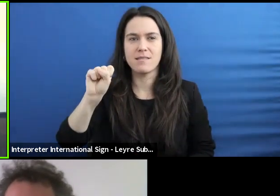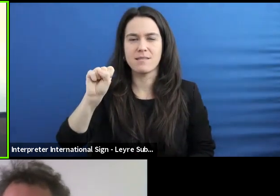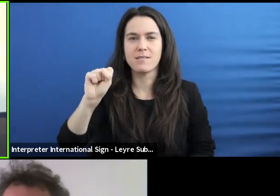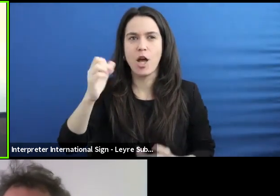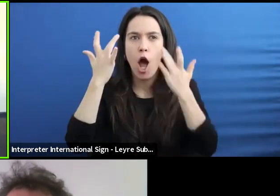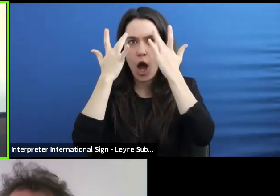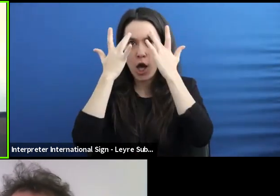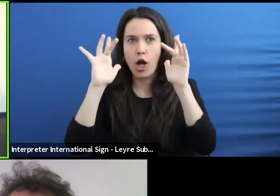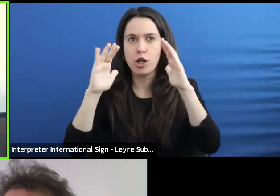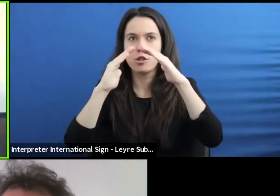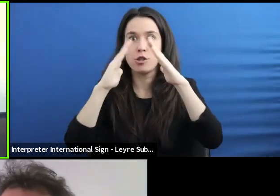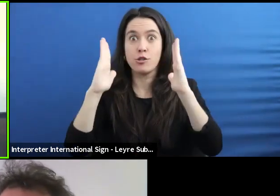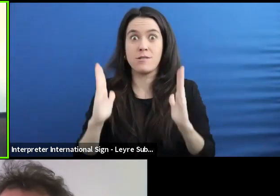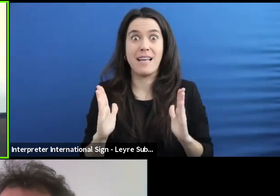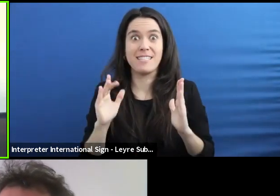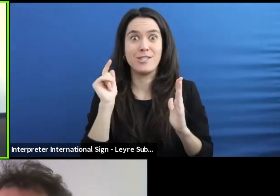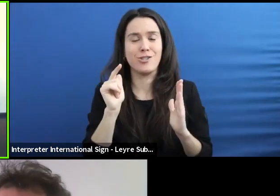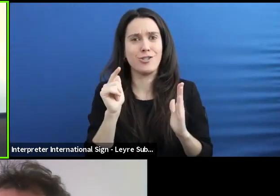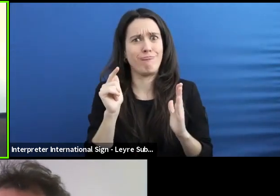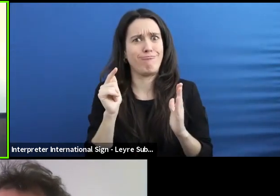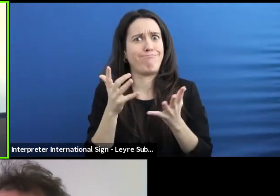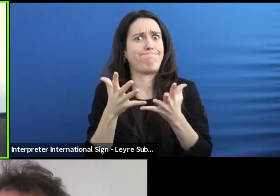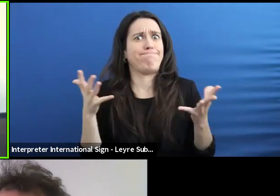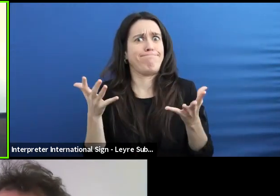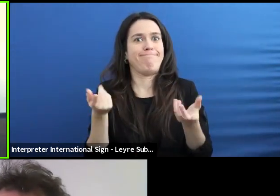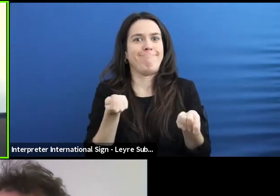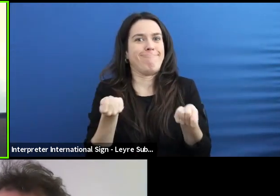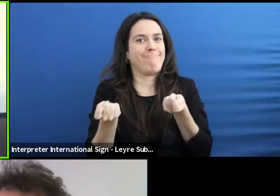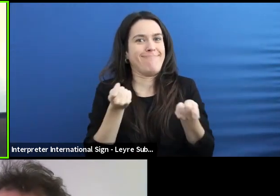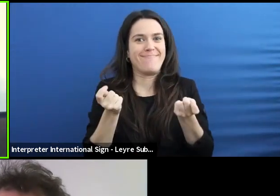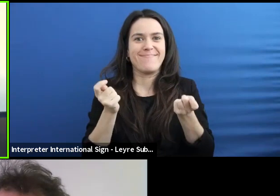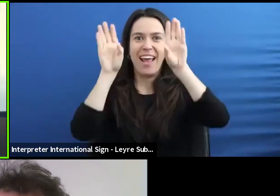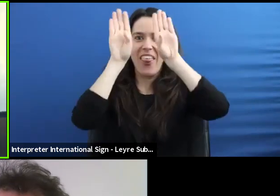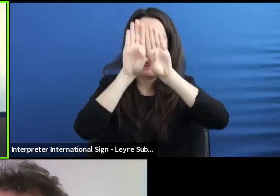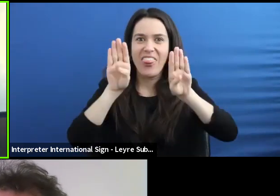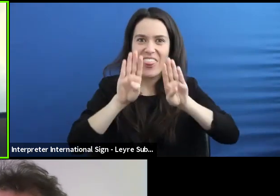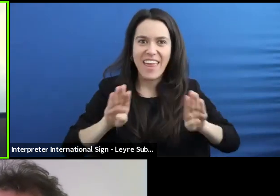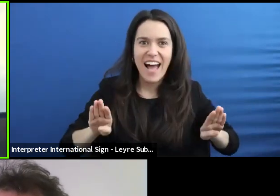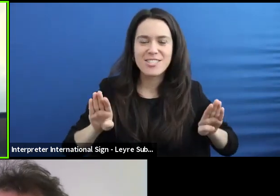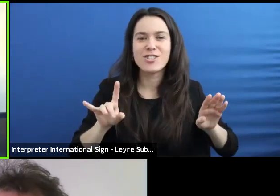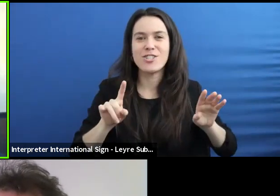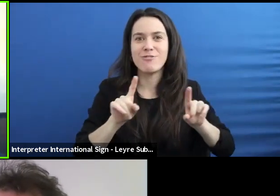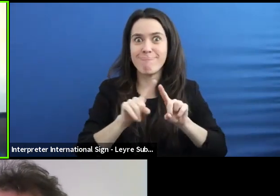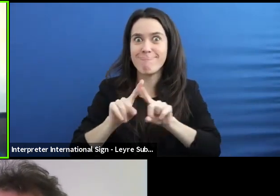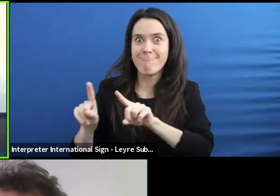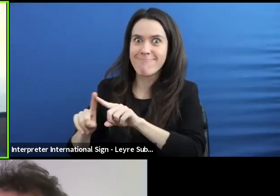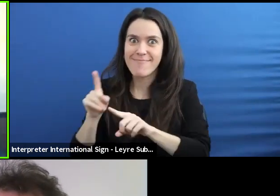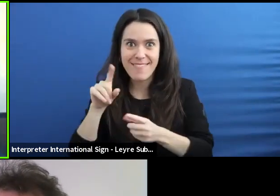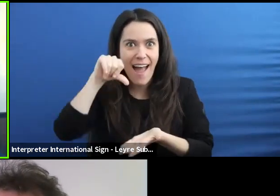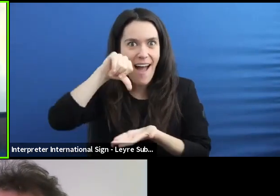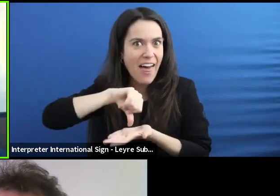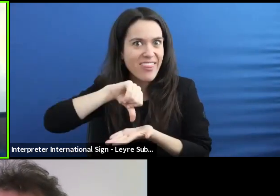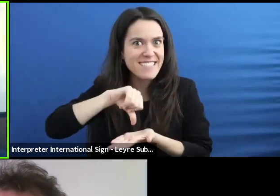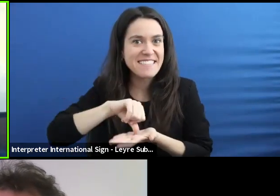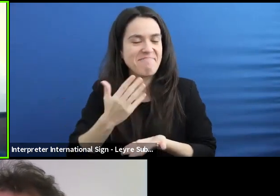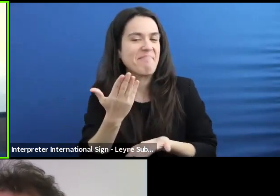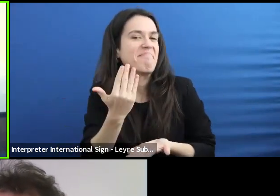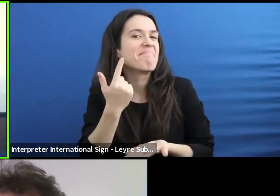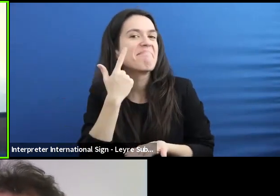A big house in terms of theater organizations, I think. So I'm also curious,